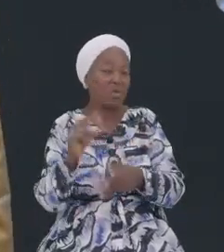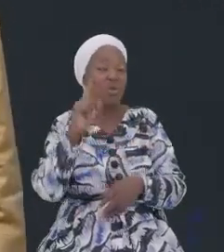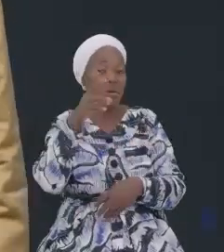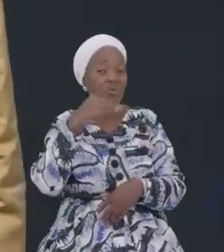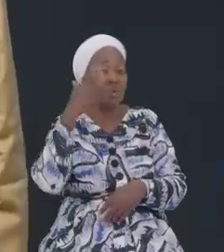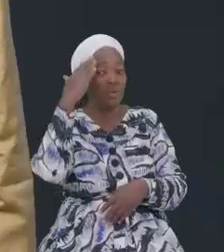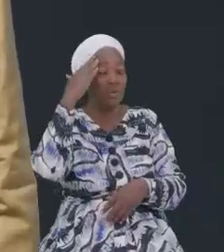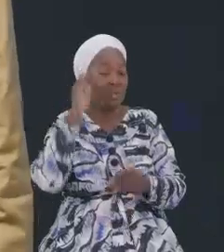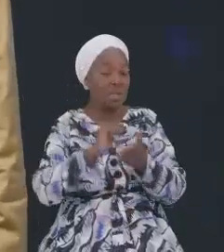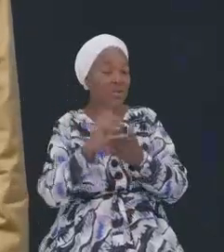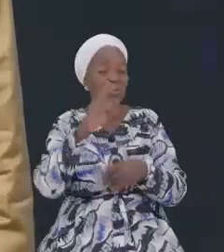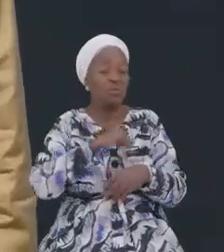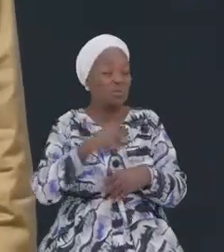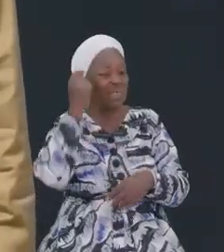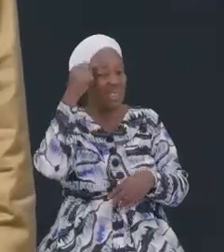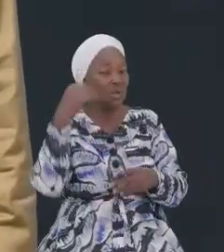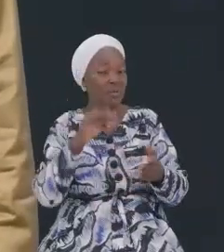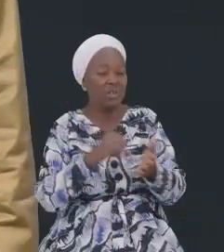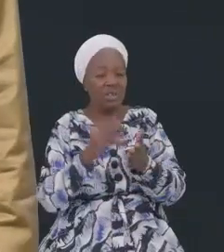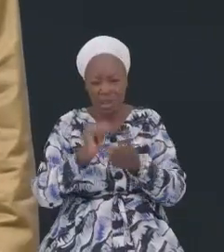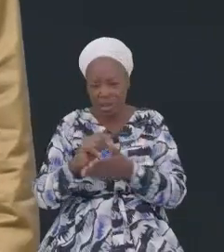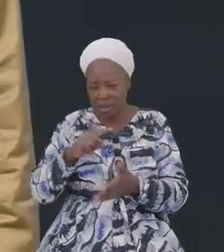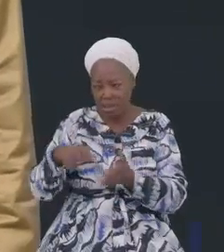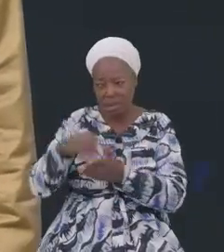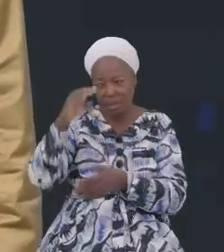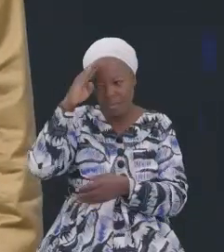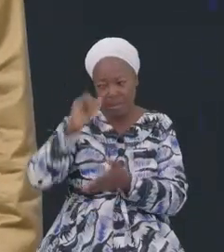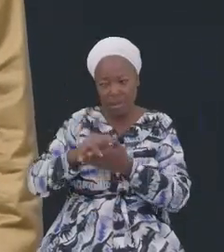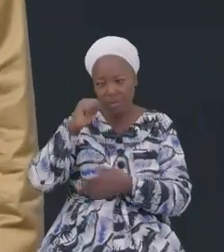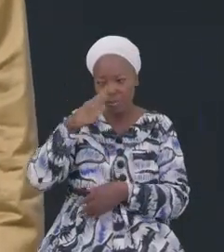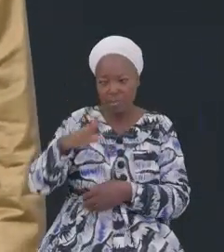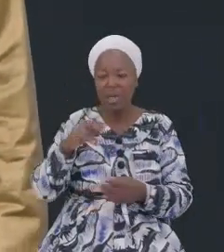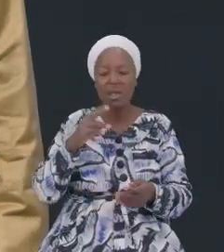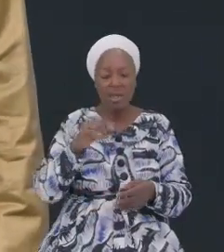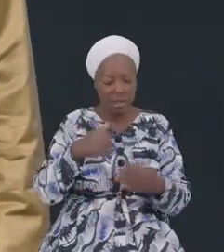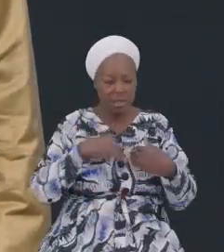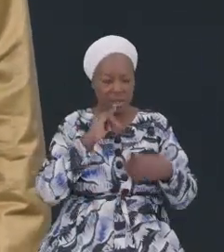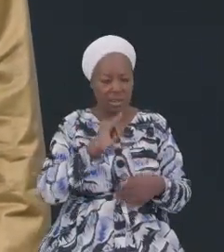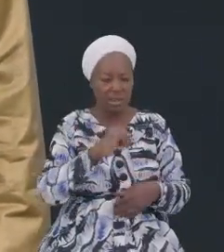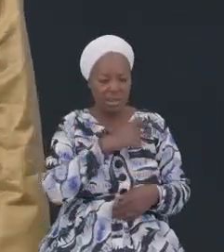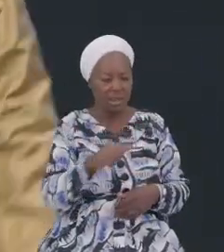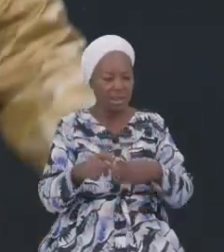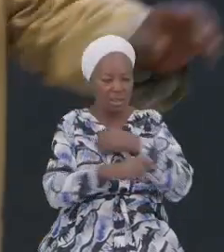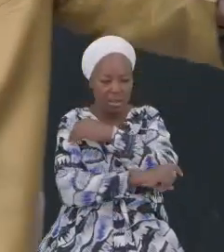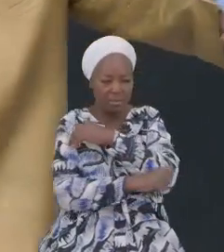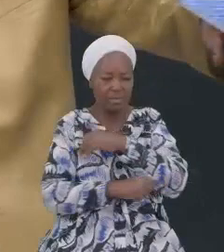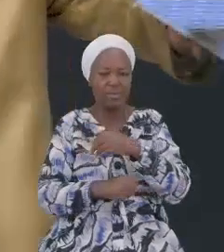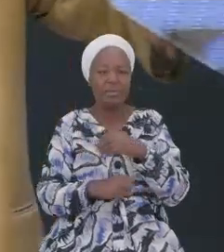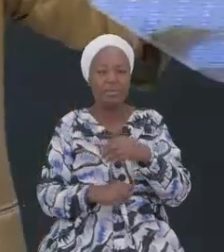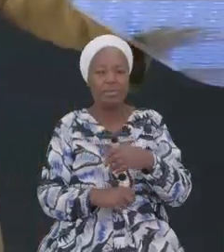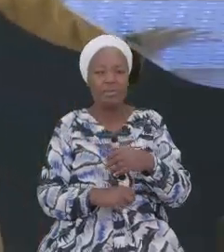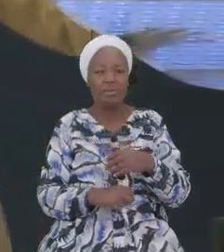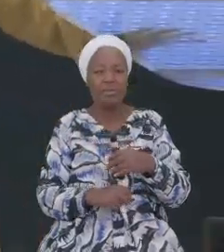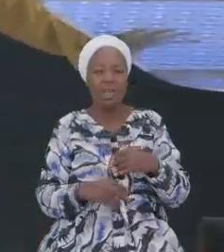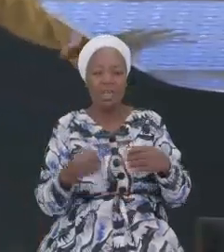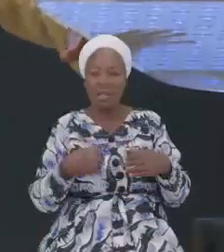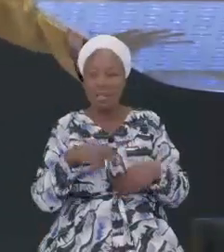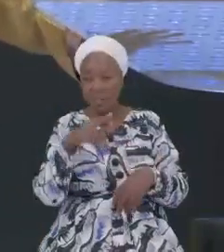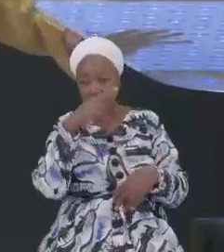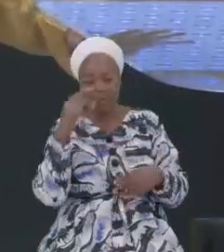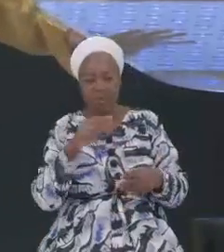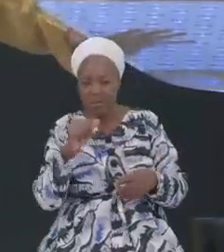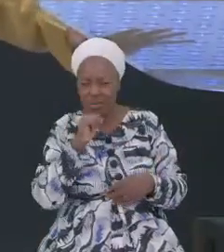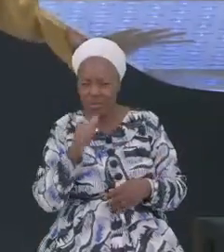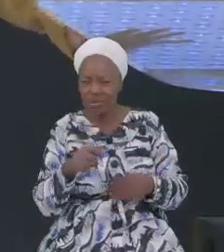nobody will even suspect that that man, that woman can be a thief. If you are not